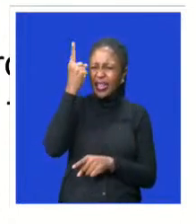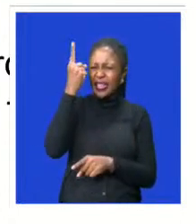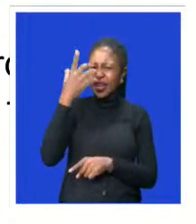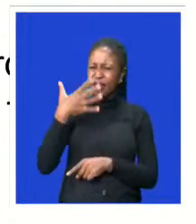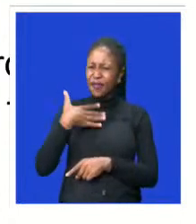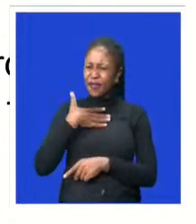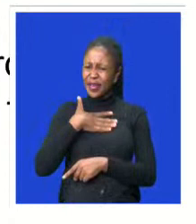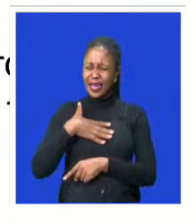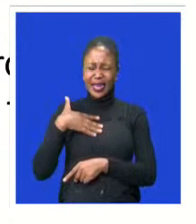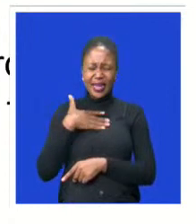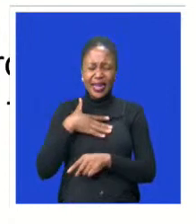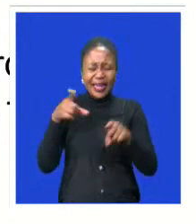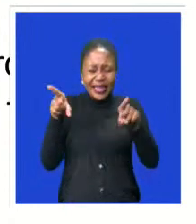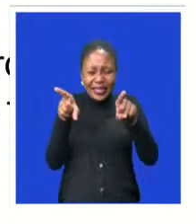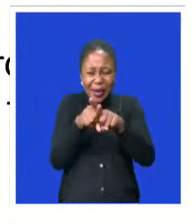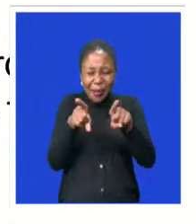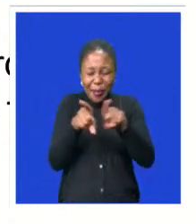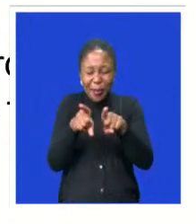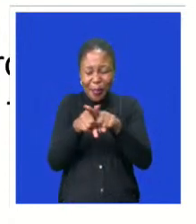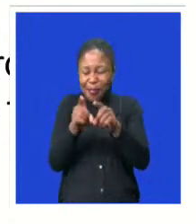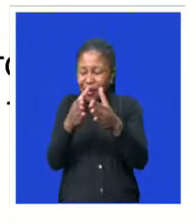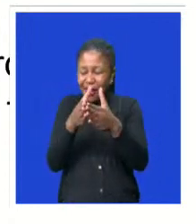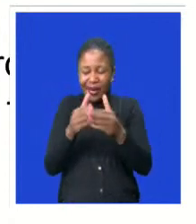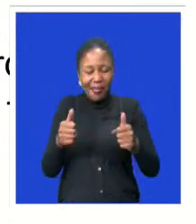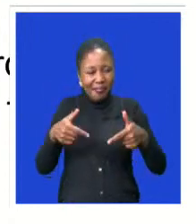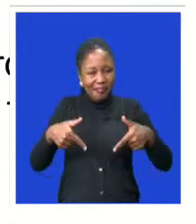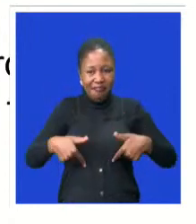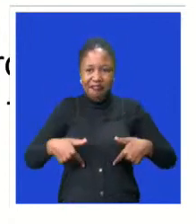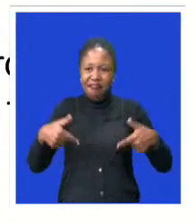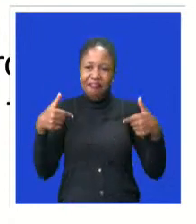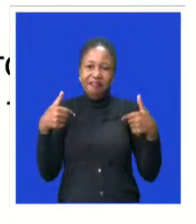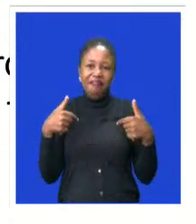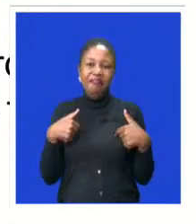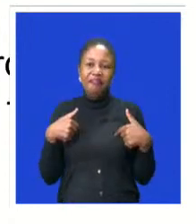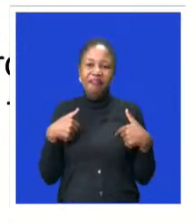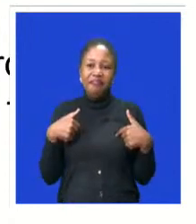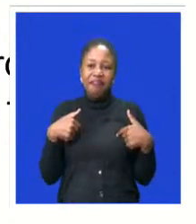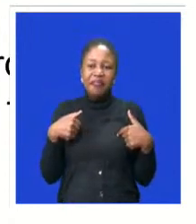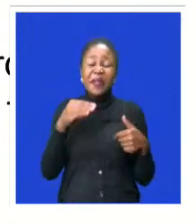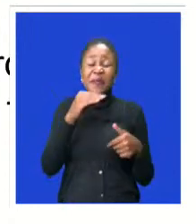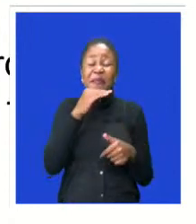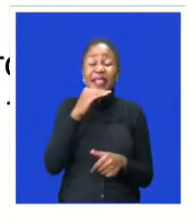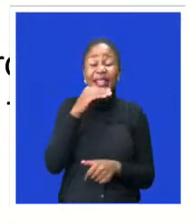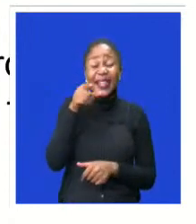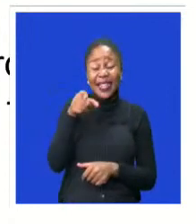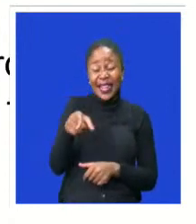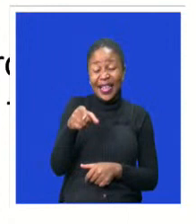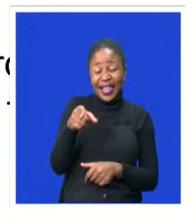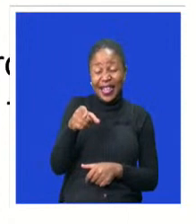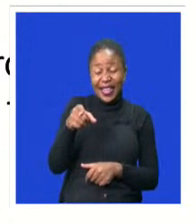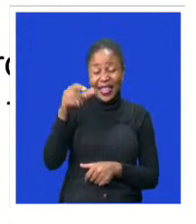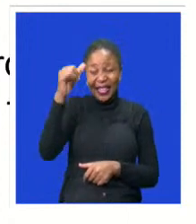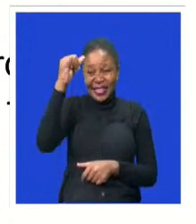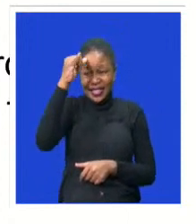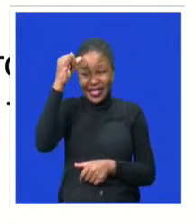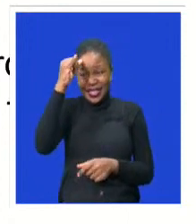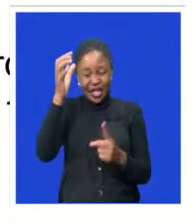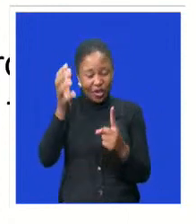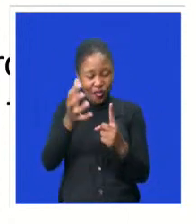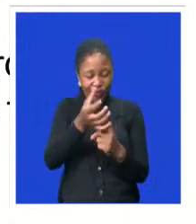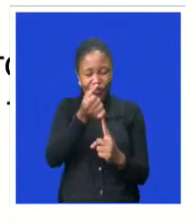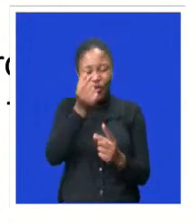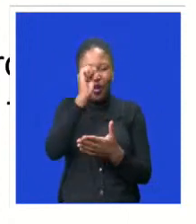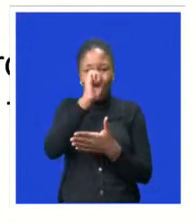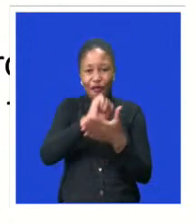watching a movie. So that is what one of the skills that you get to acquire in the